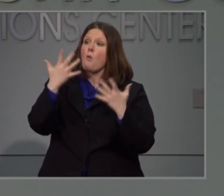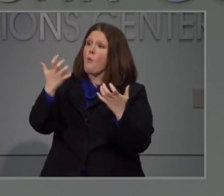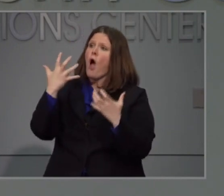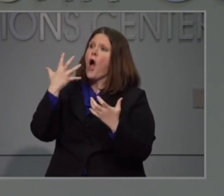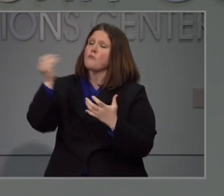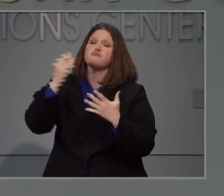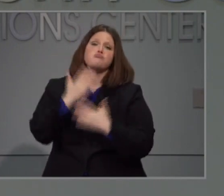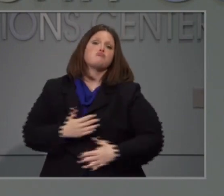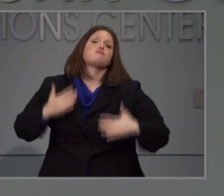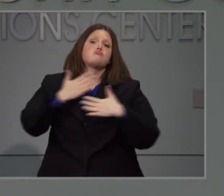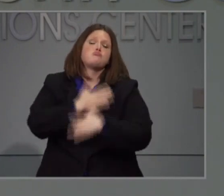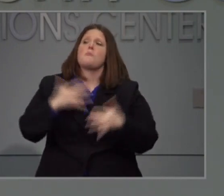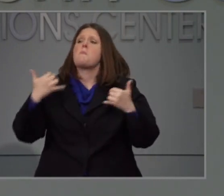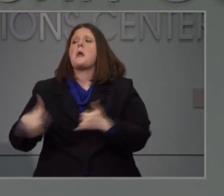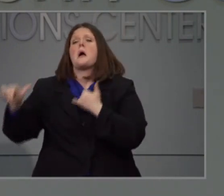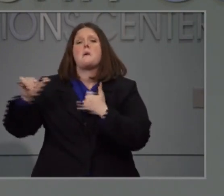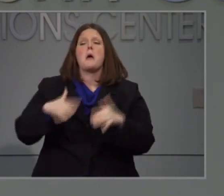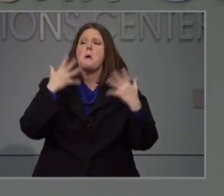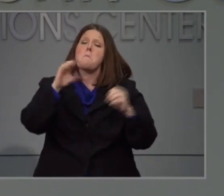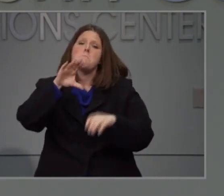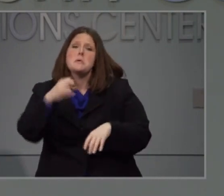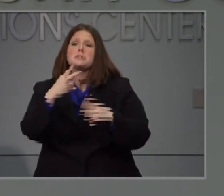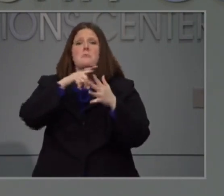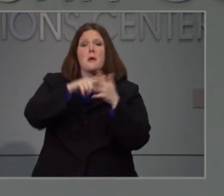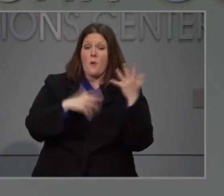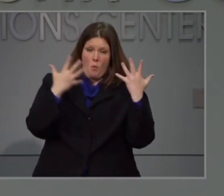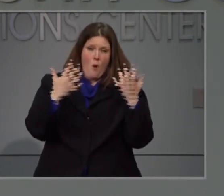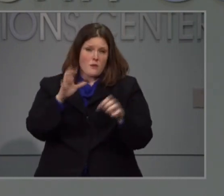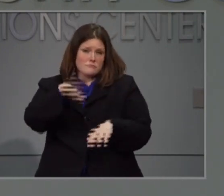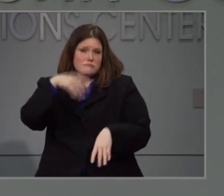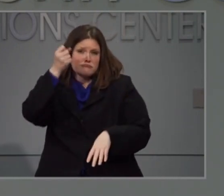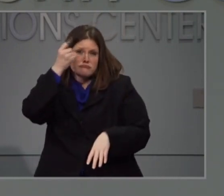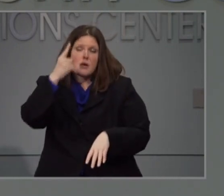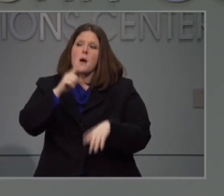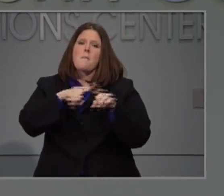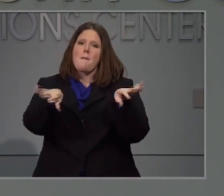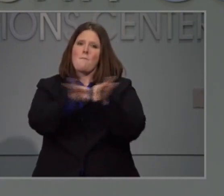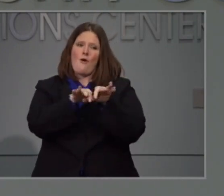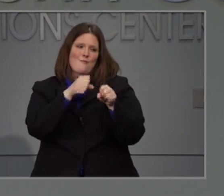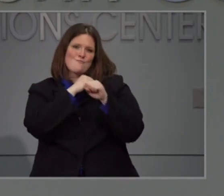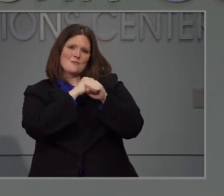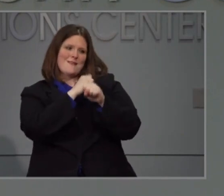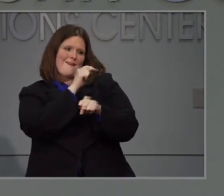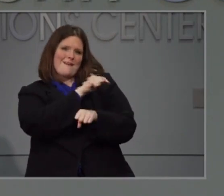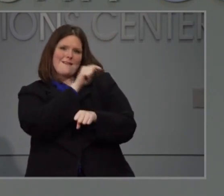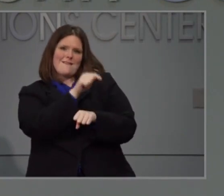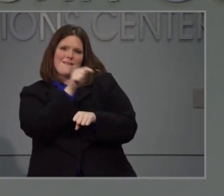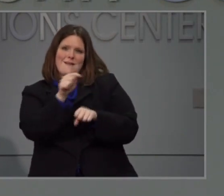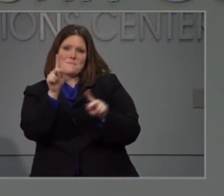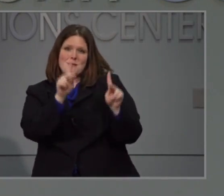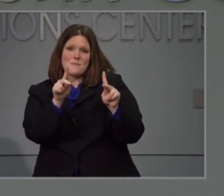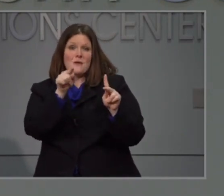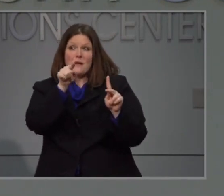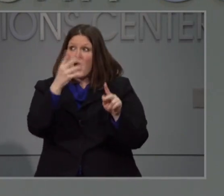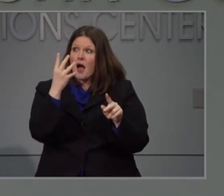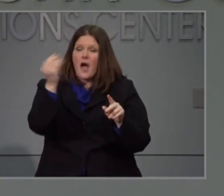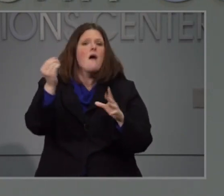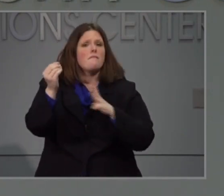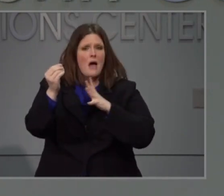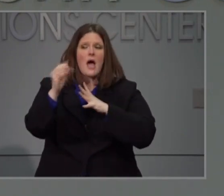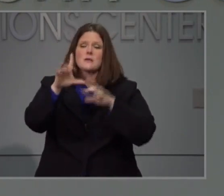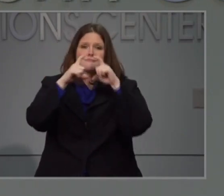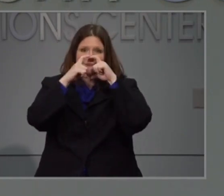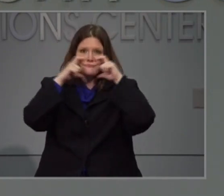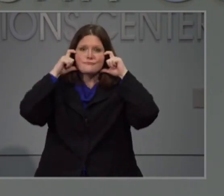and I want to work and I want to play, but try to protect your neighbor. Wear that face covering, particularly